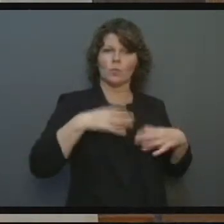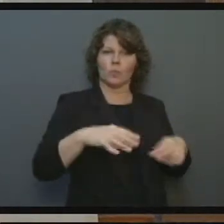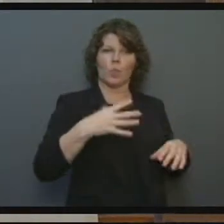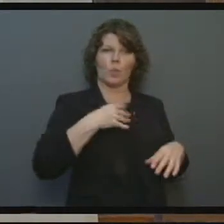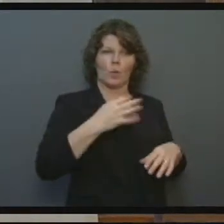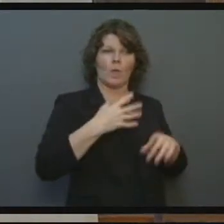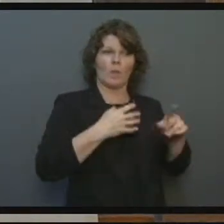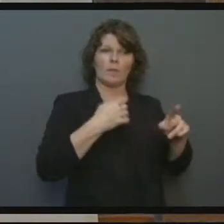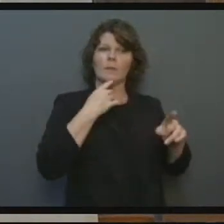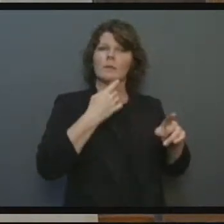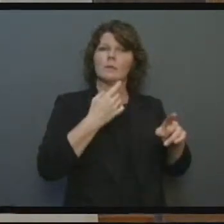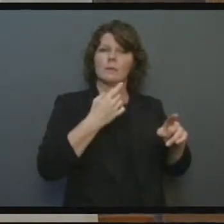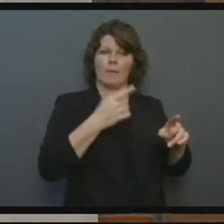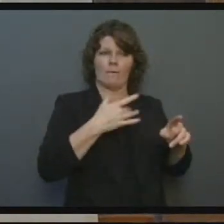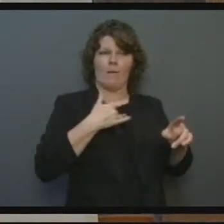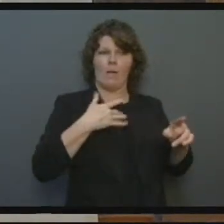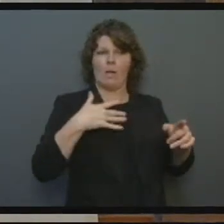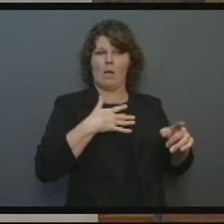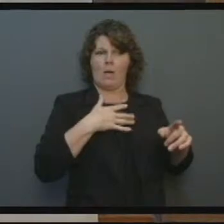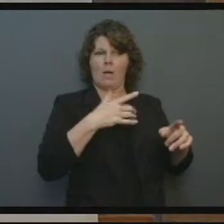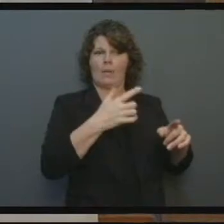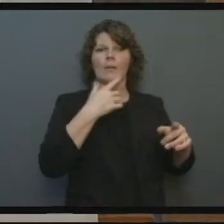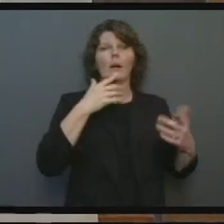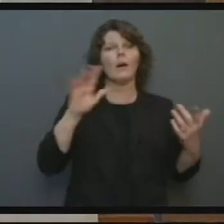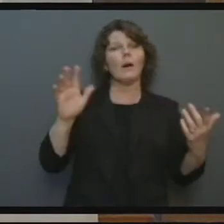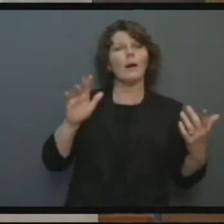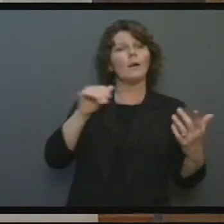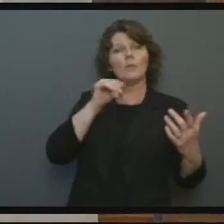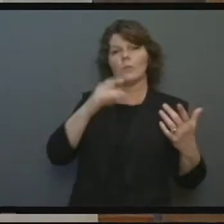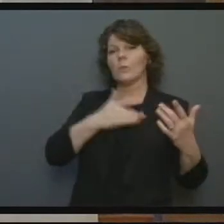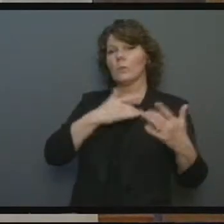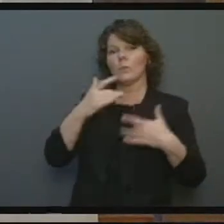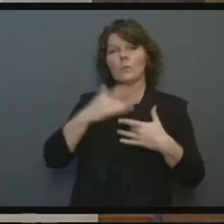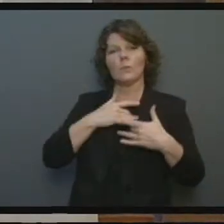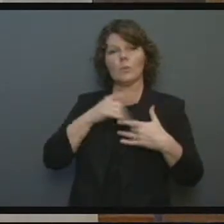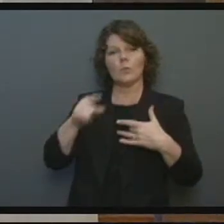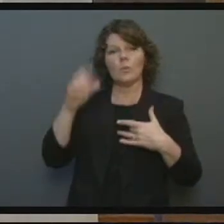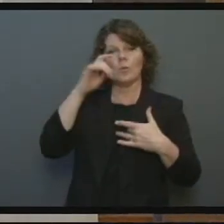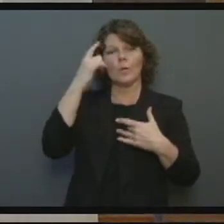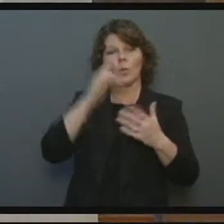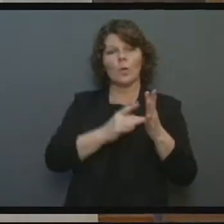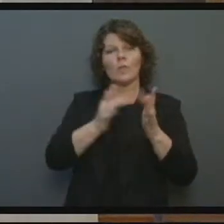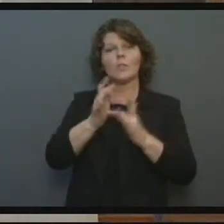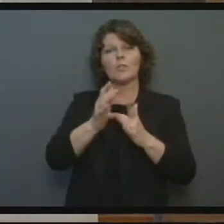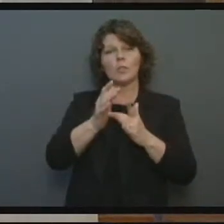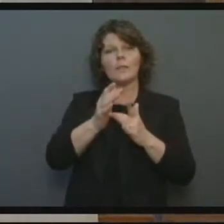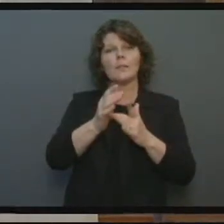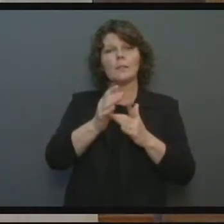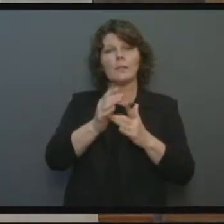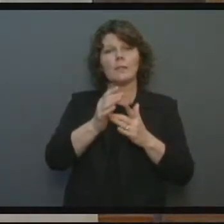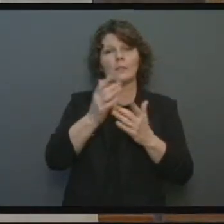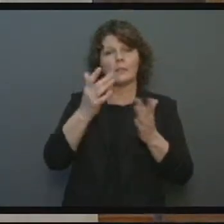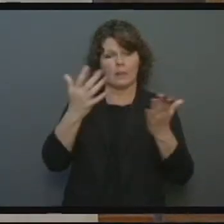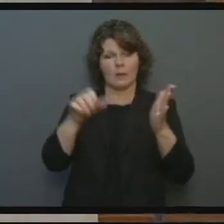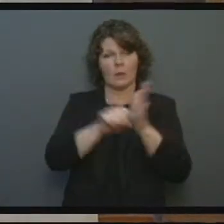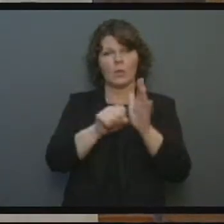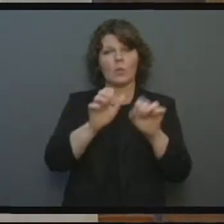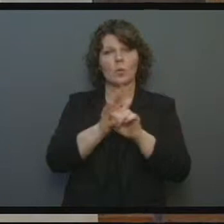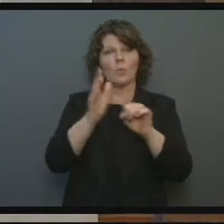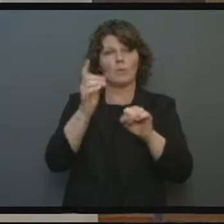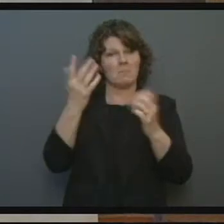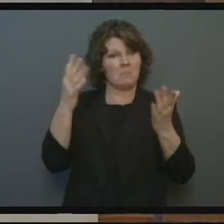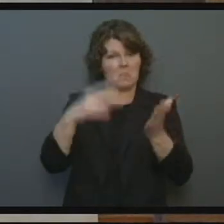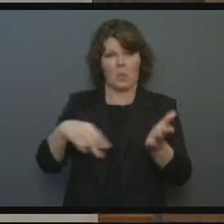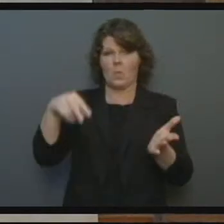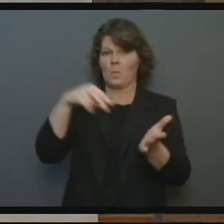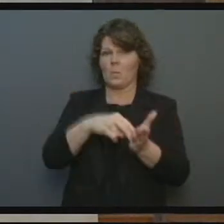said to them, "Do not be alarmed. You seek Jesus of Nazareth, who was crucified. He has risen. He is not here. See the